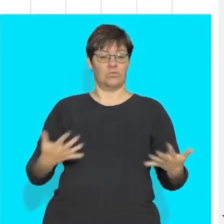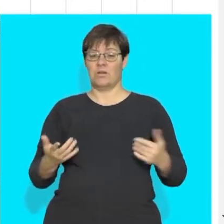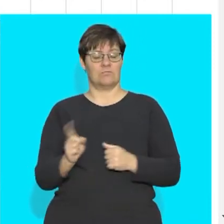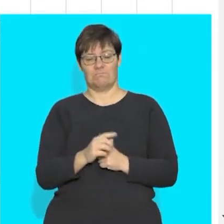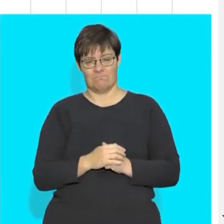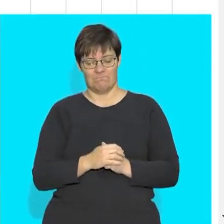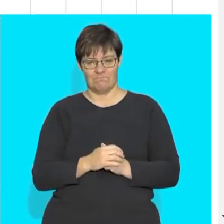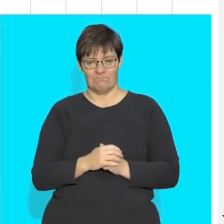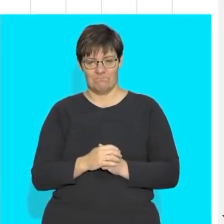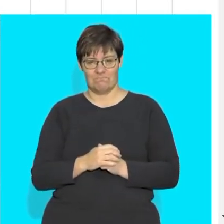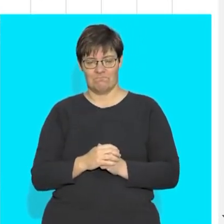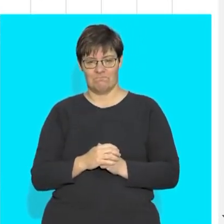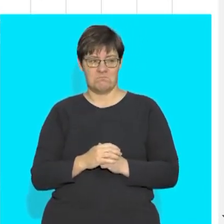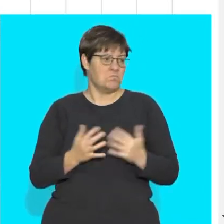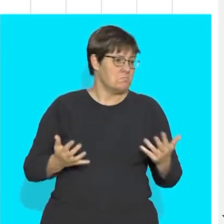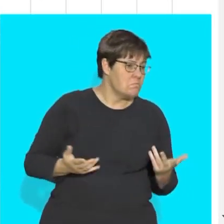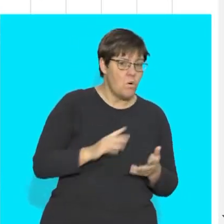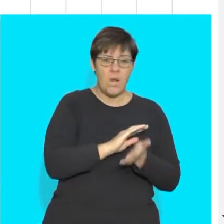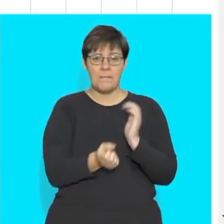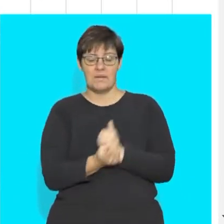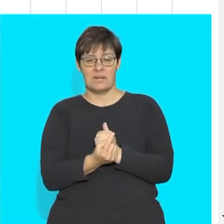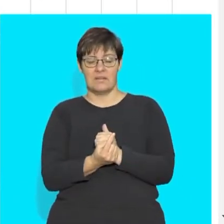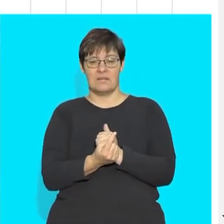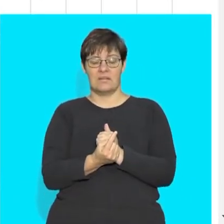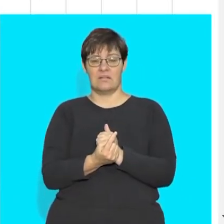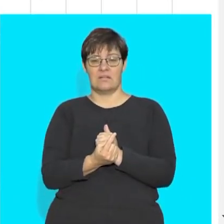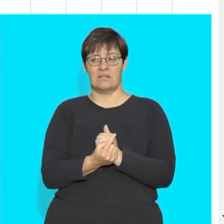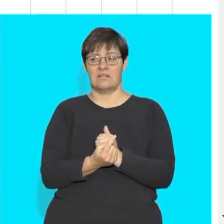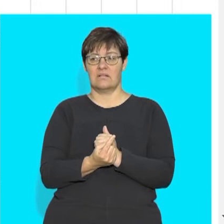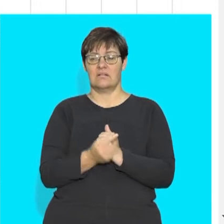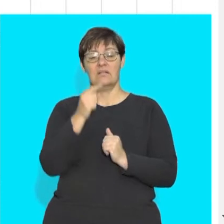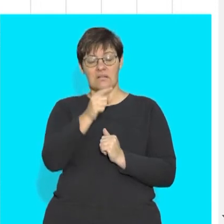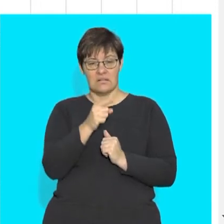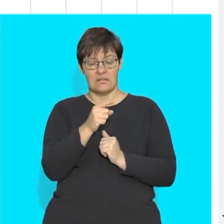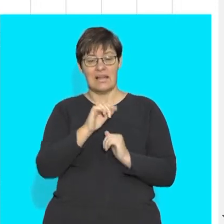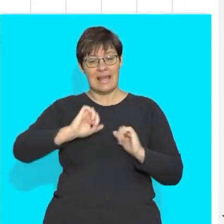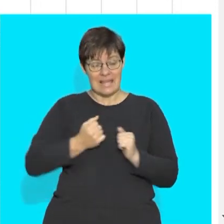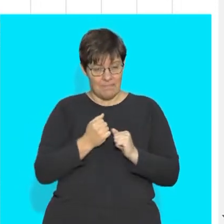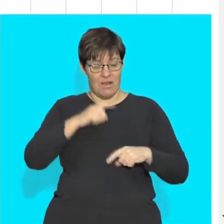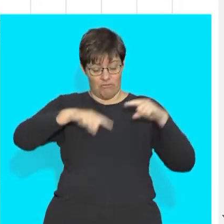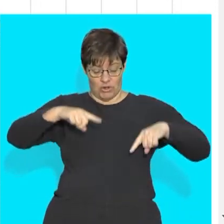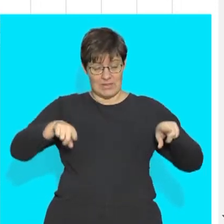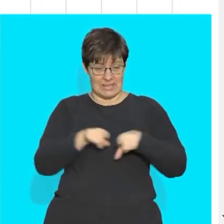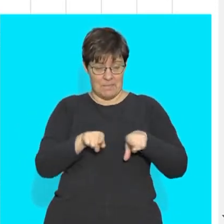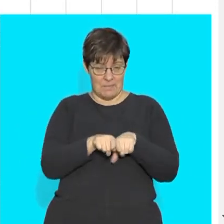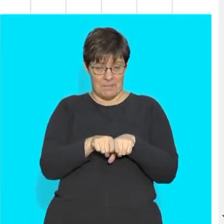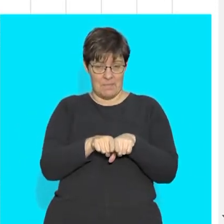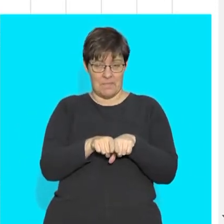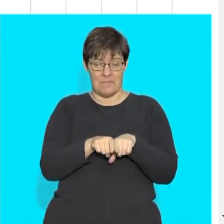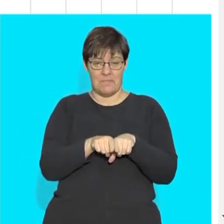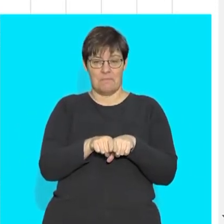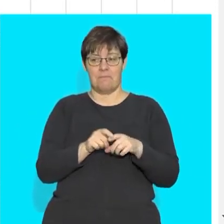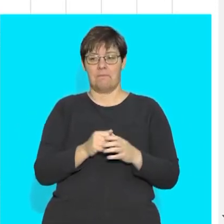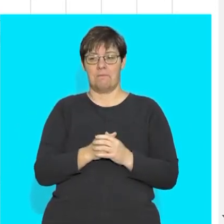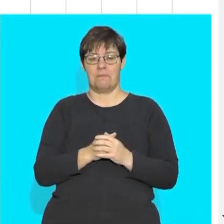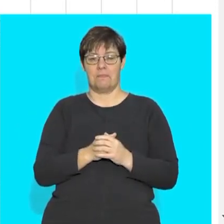fast. So what happens if I make this, I'm keeping the frequency the same,